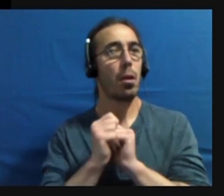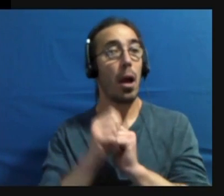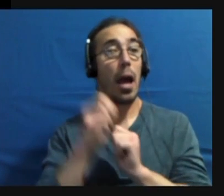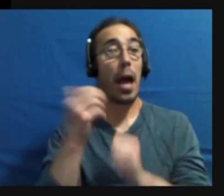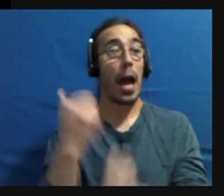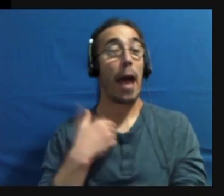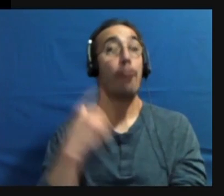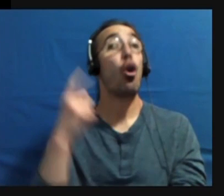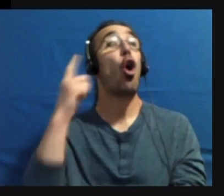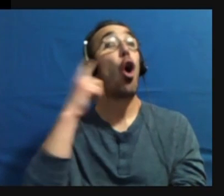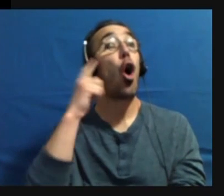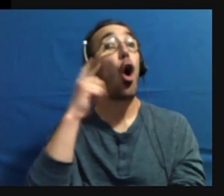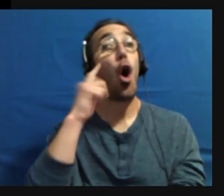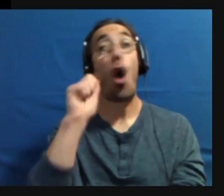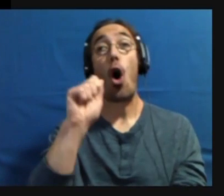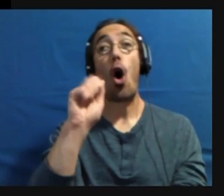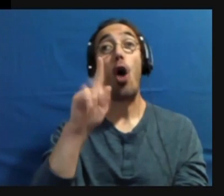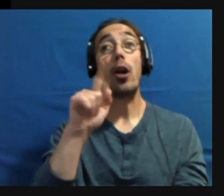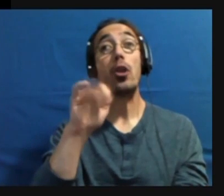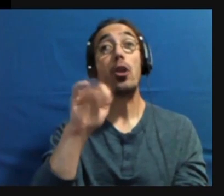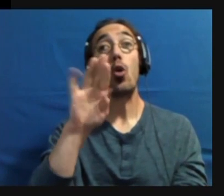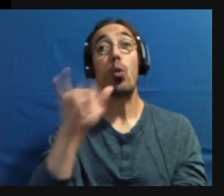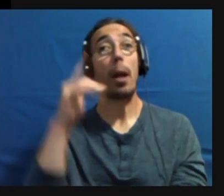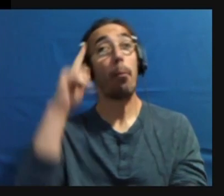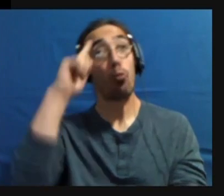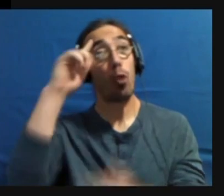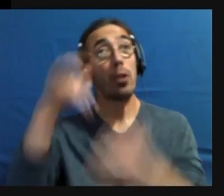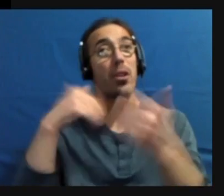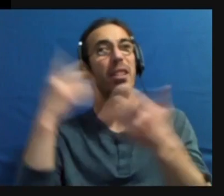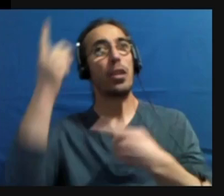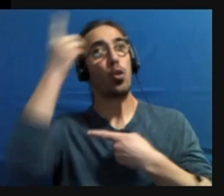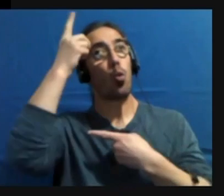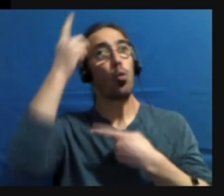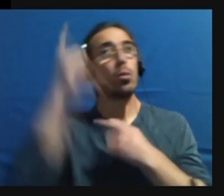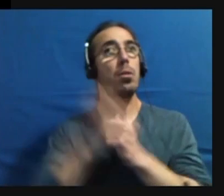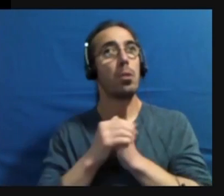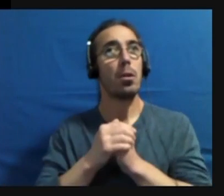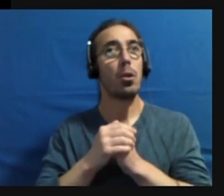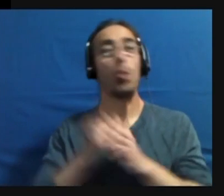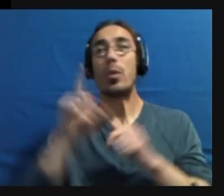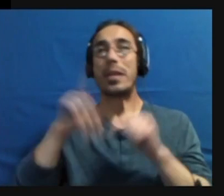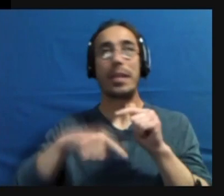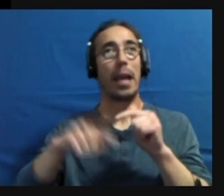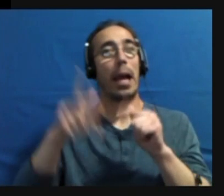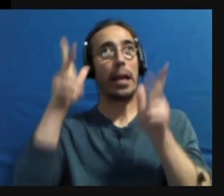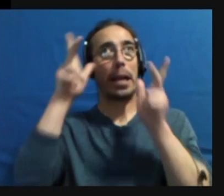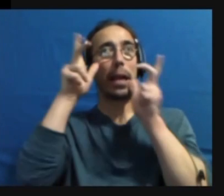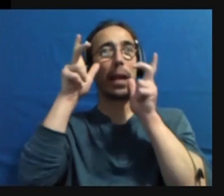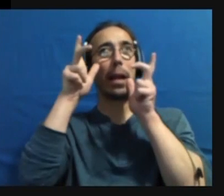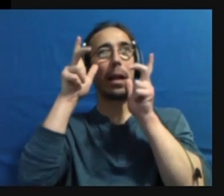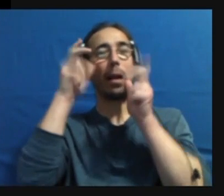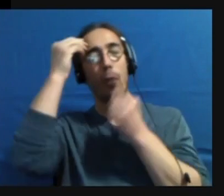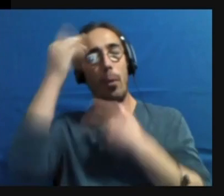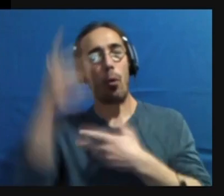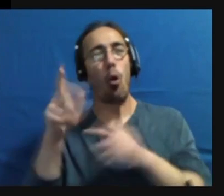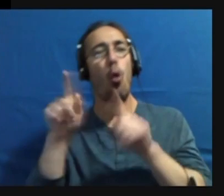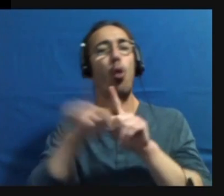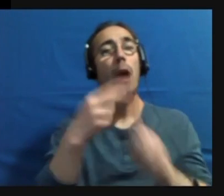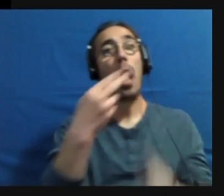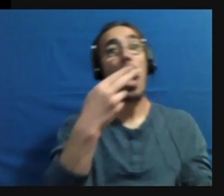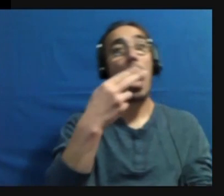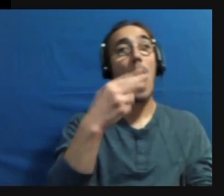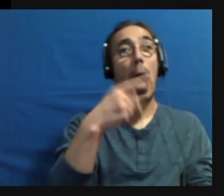processing disorder. This is our ability to take in auditory information. We tend to also be hyposensitive to